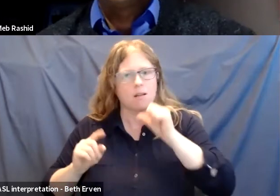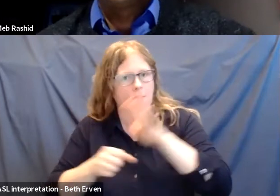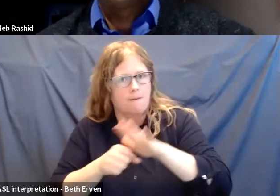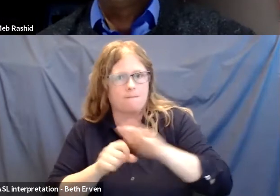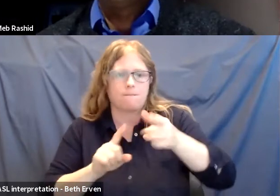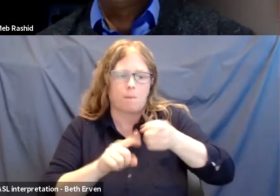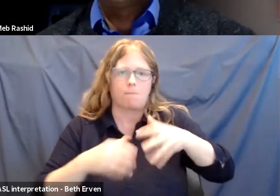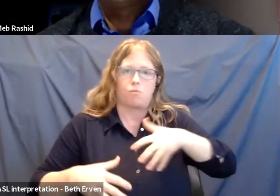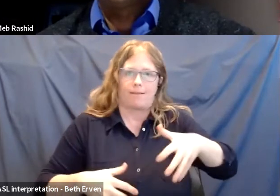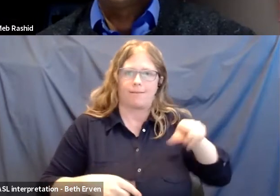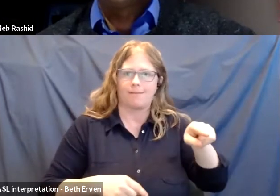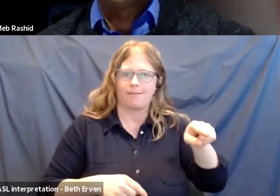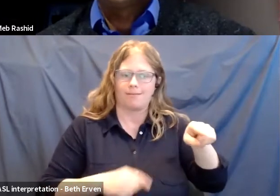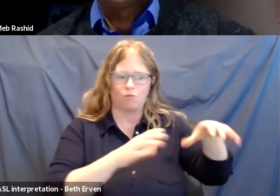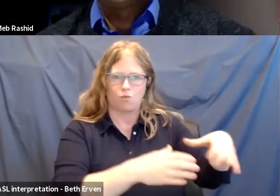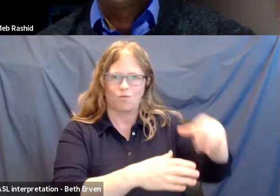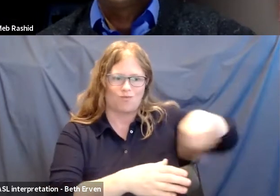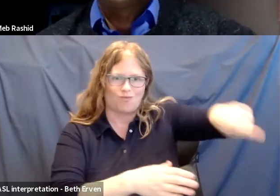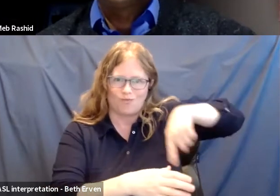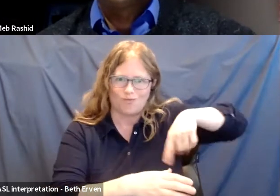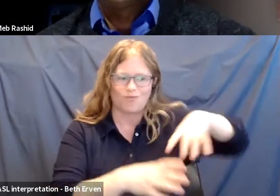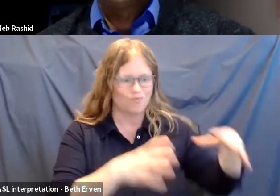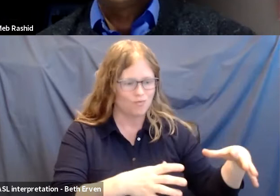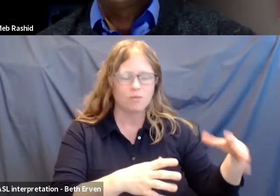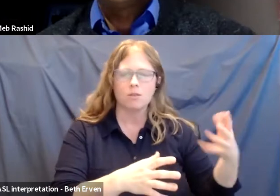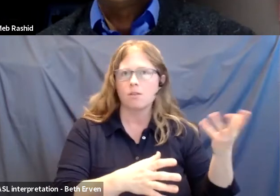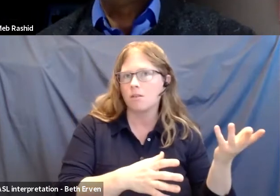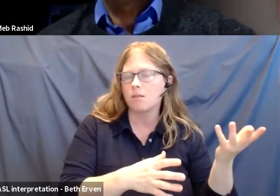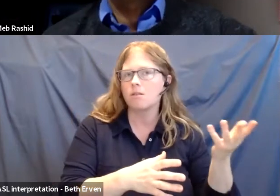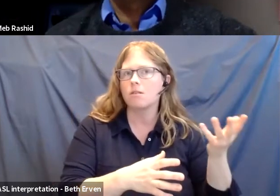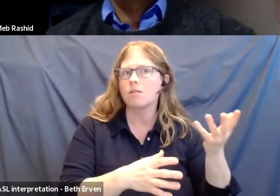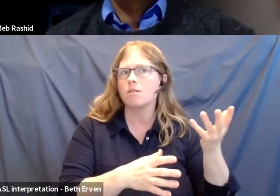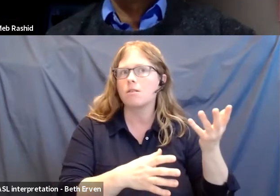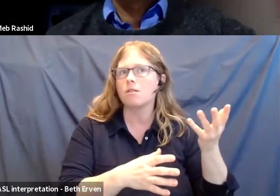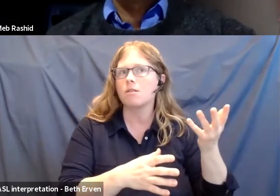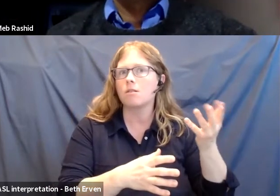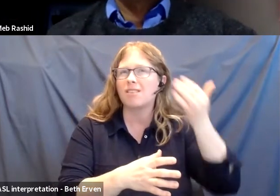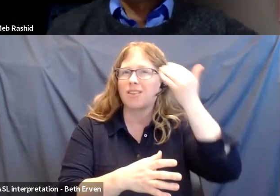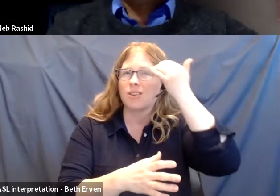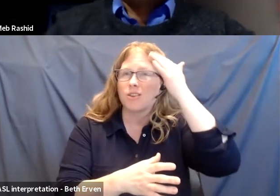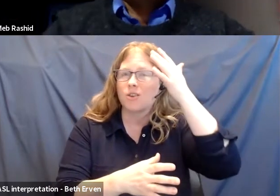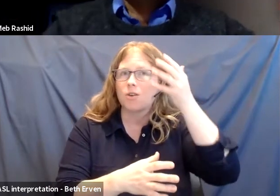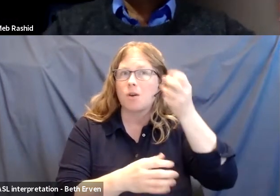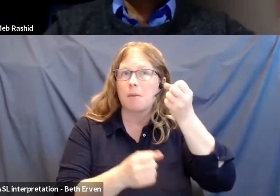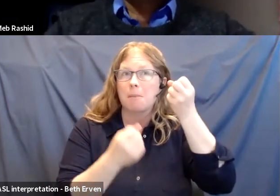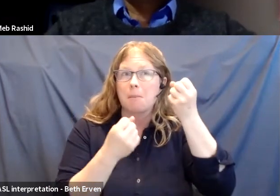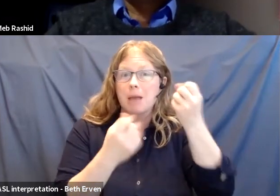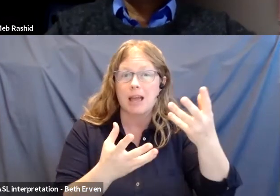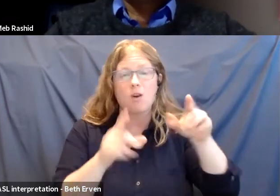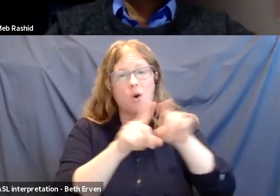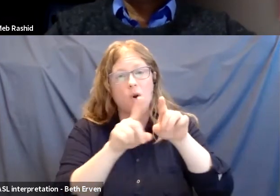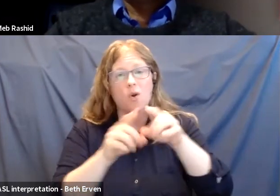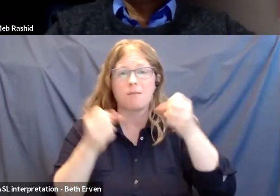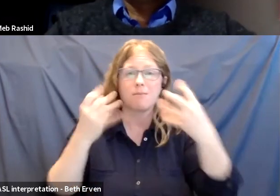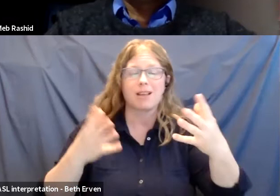We don't know about the many of the comorbidities of the underlying medical